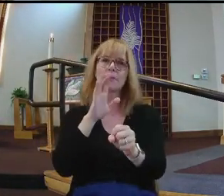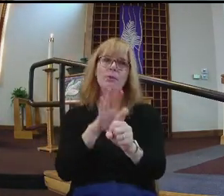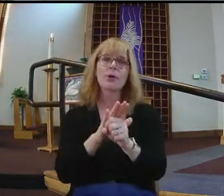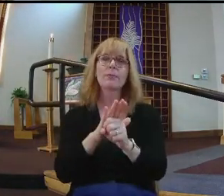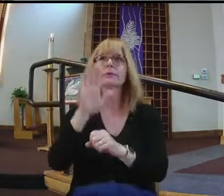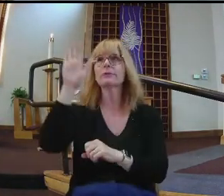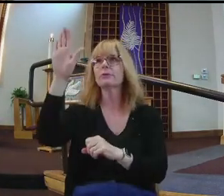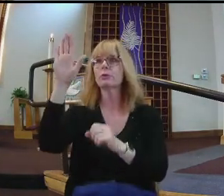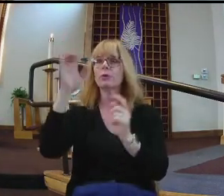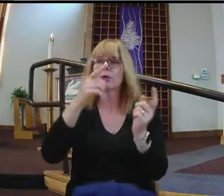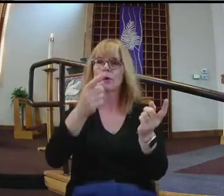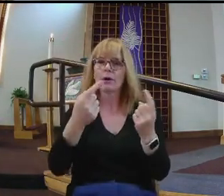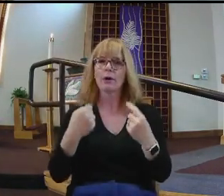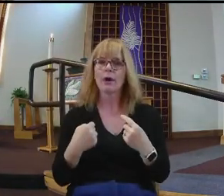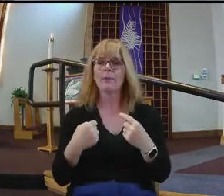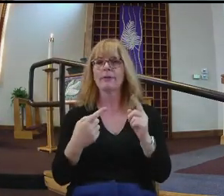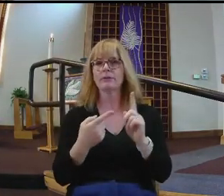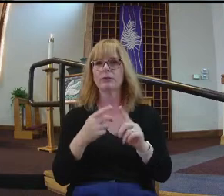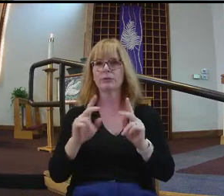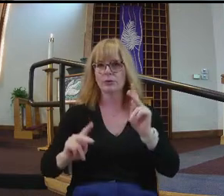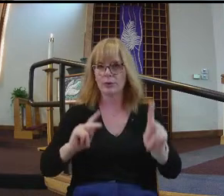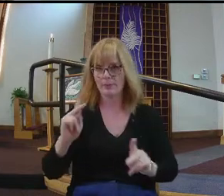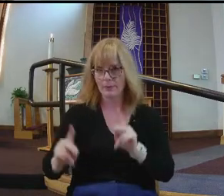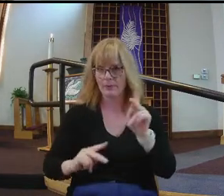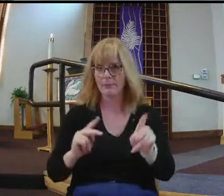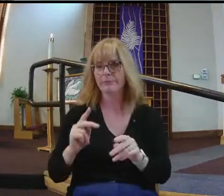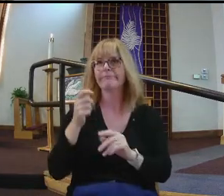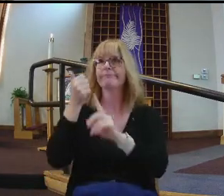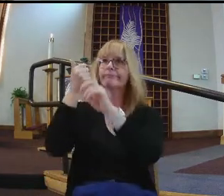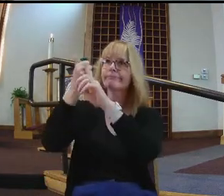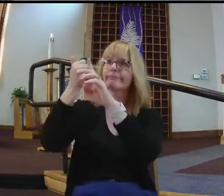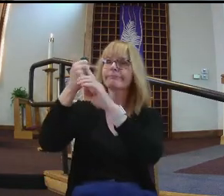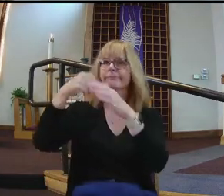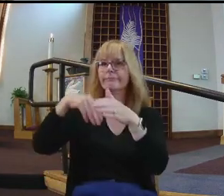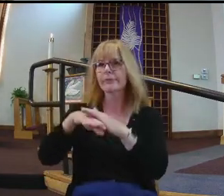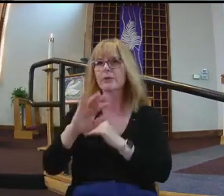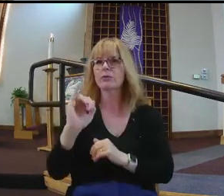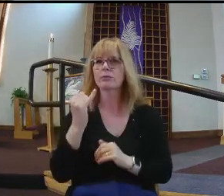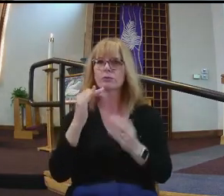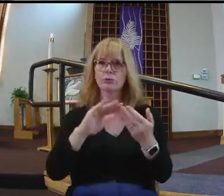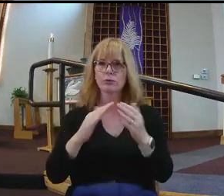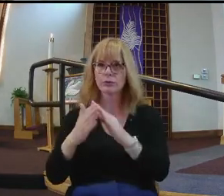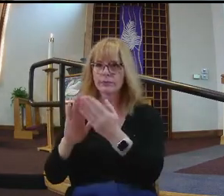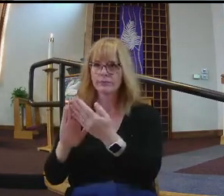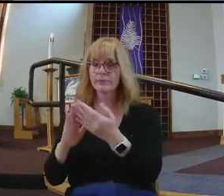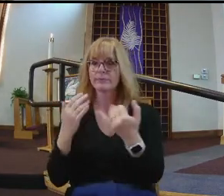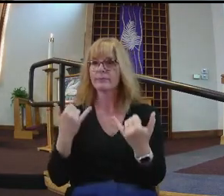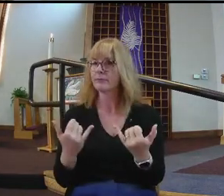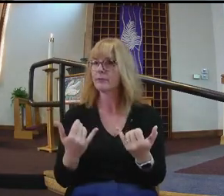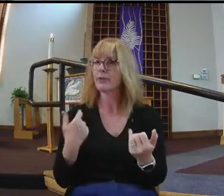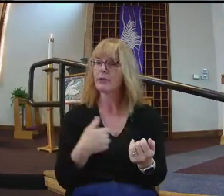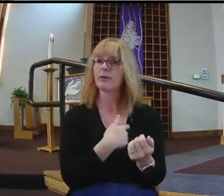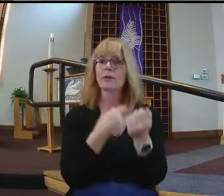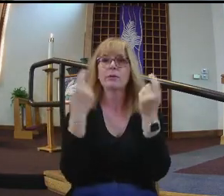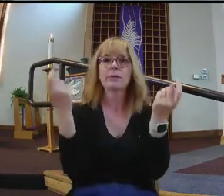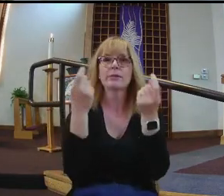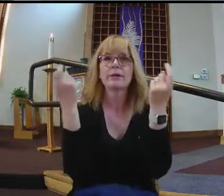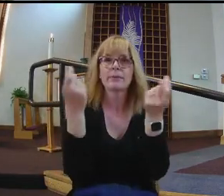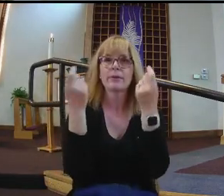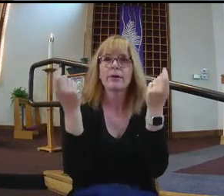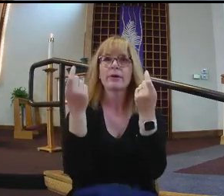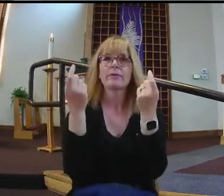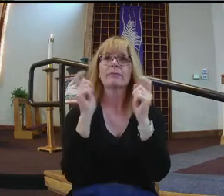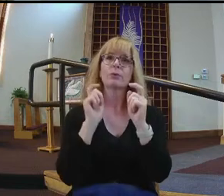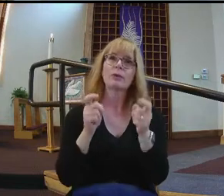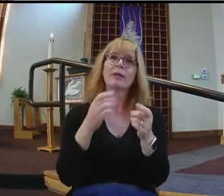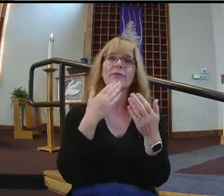inspired among the people as you made your way into Jerusalem, we lift up our own celebrations today. We give thanks for the